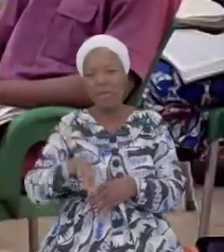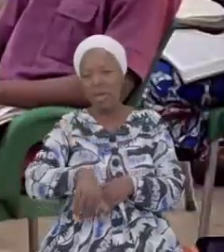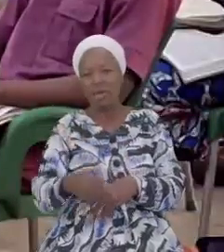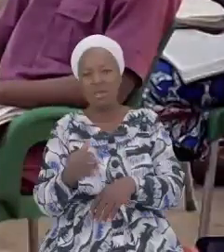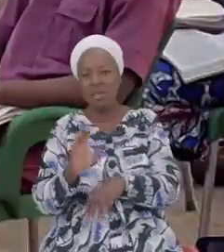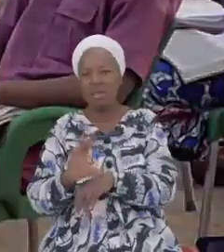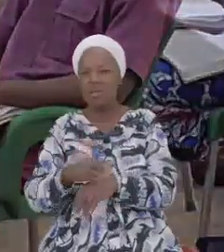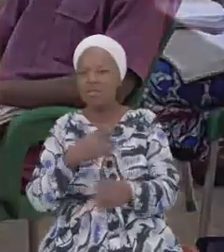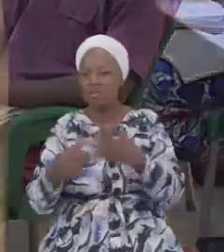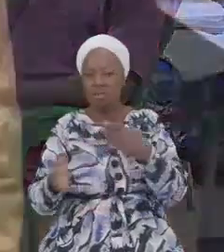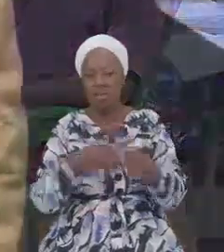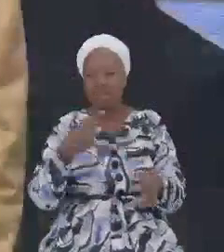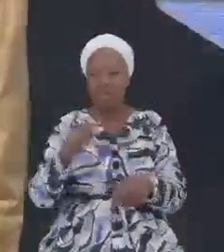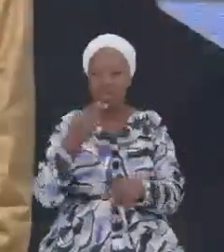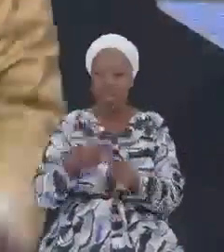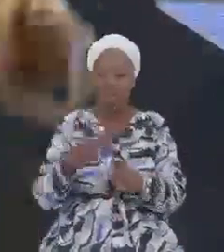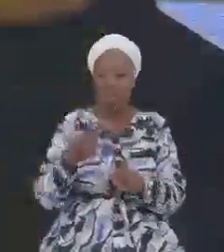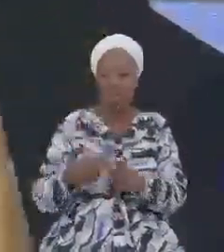the name,